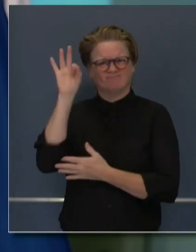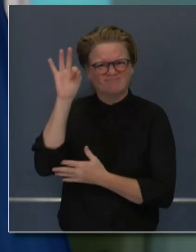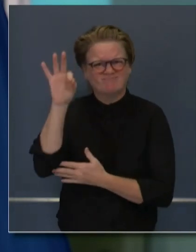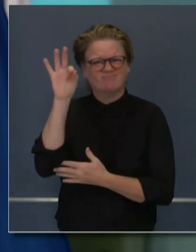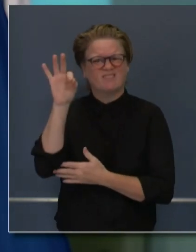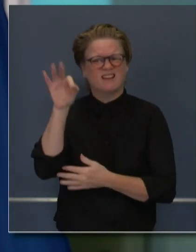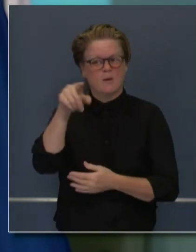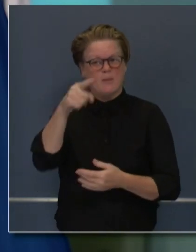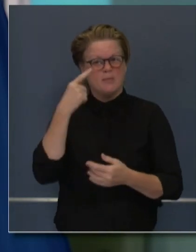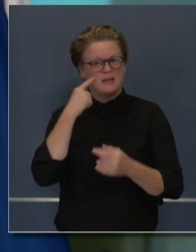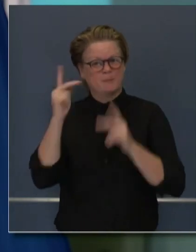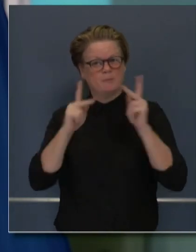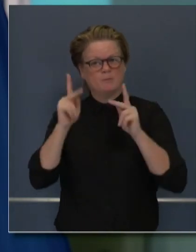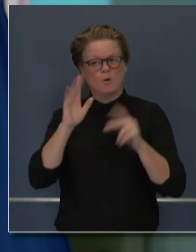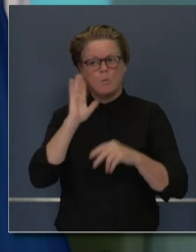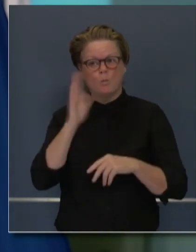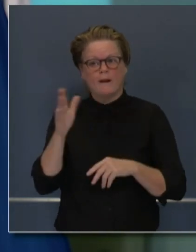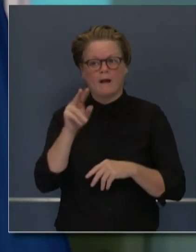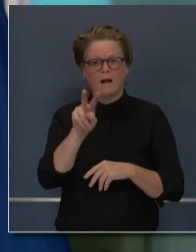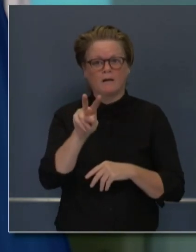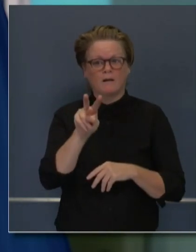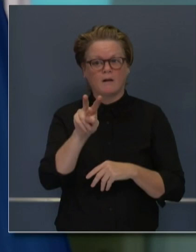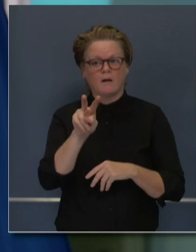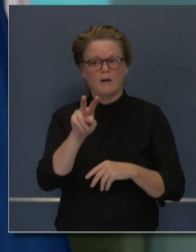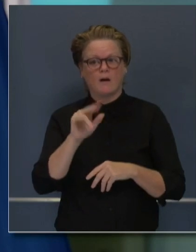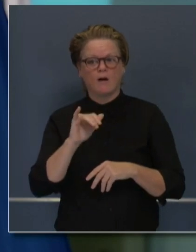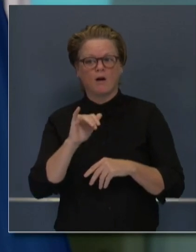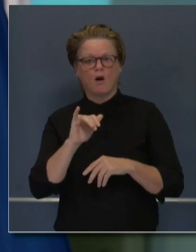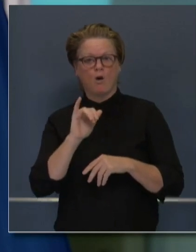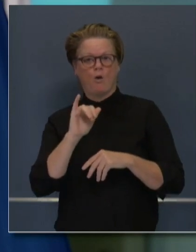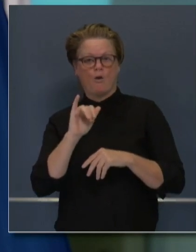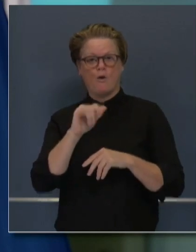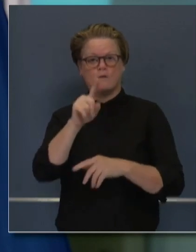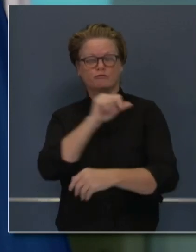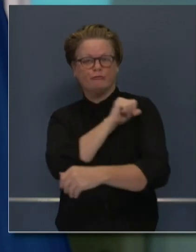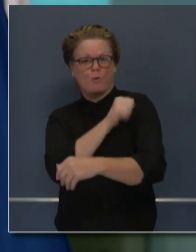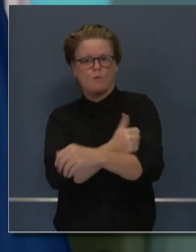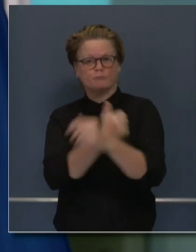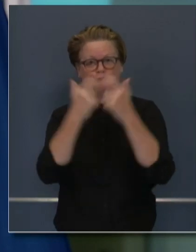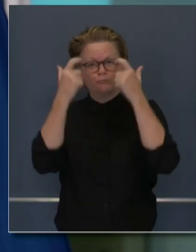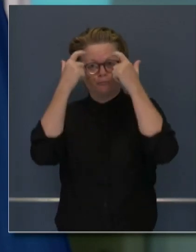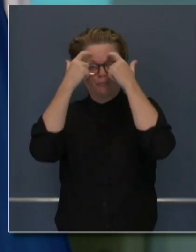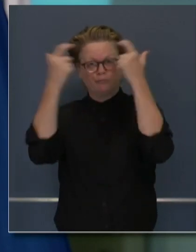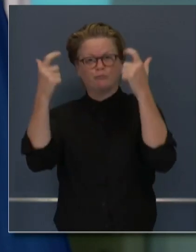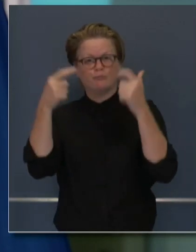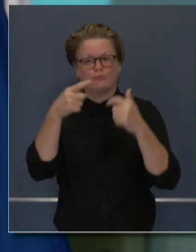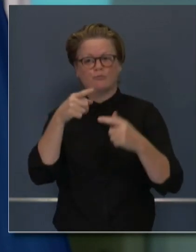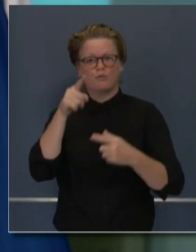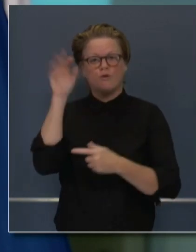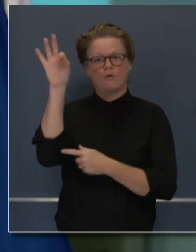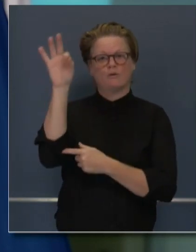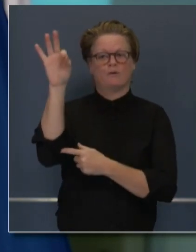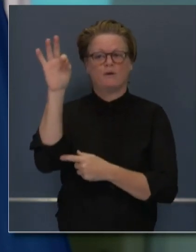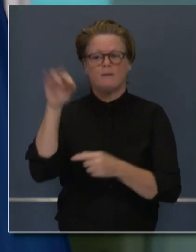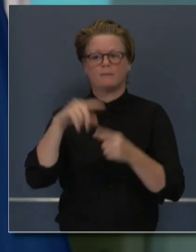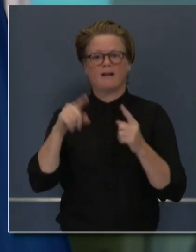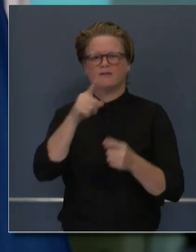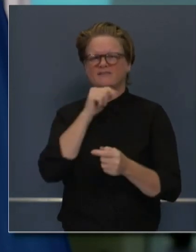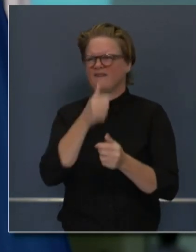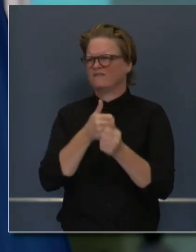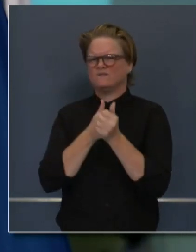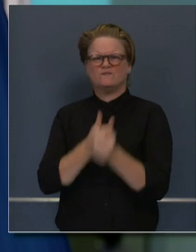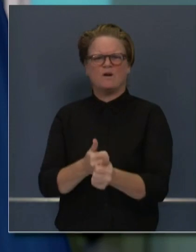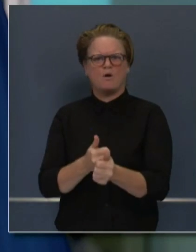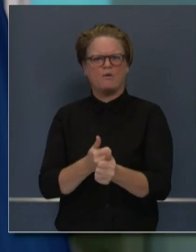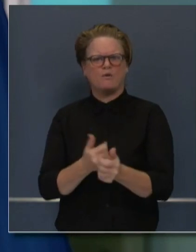moral authority on COVID? Yeah, I am. So that's why you have to own it, and you have to be forthright, and doing my best every single day and